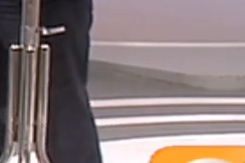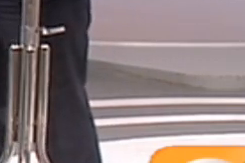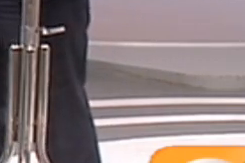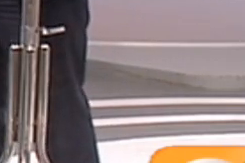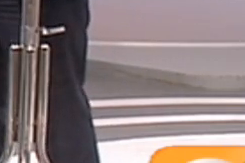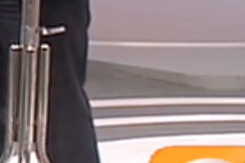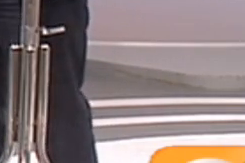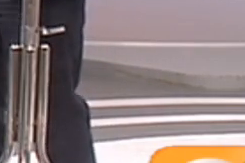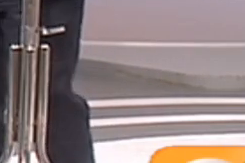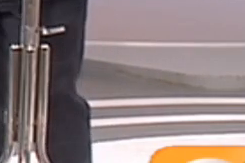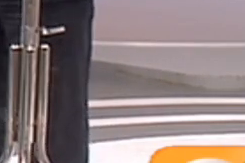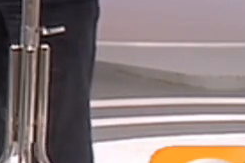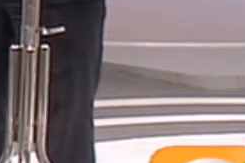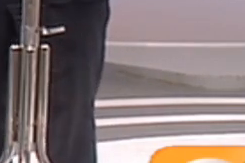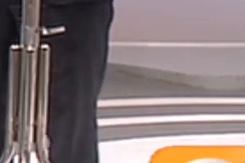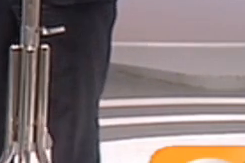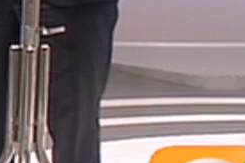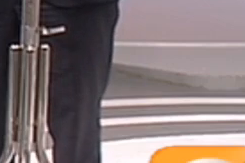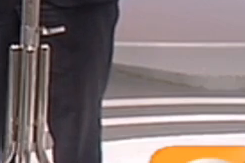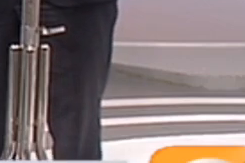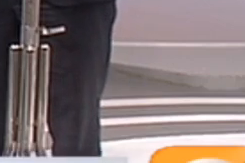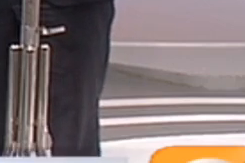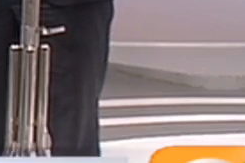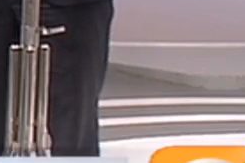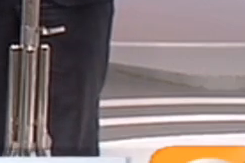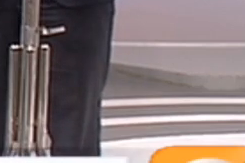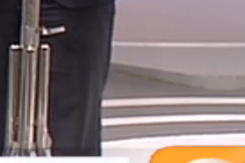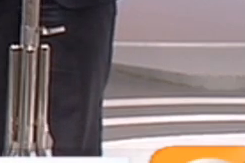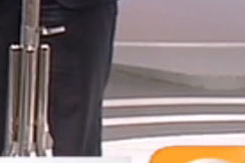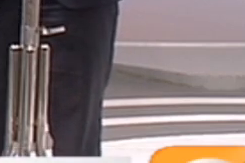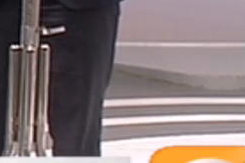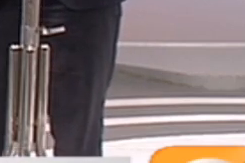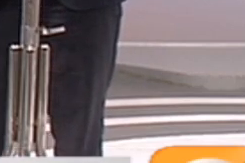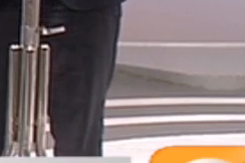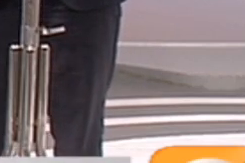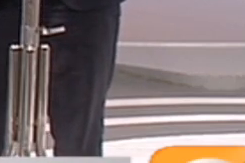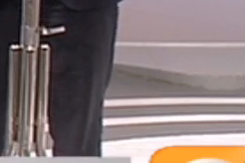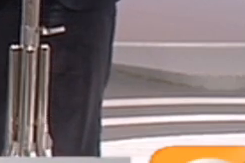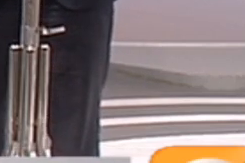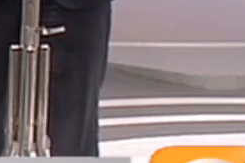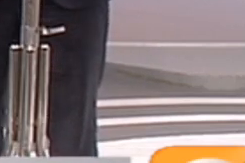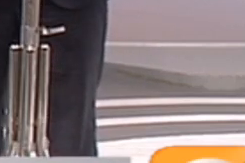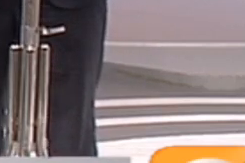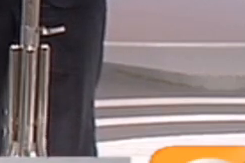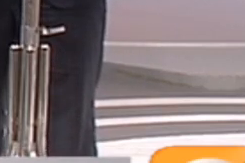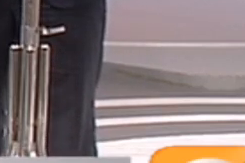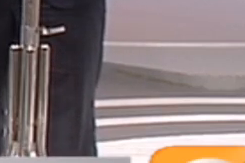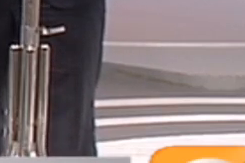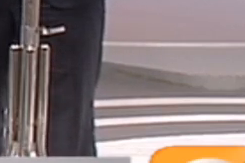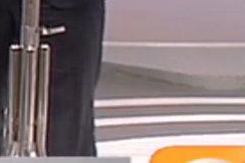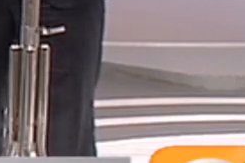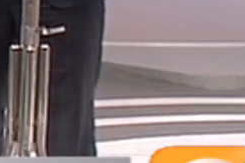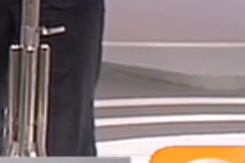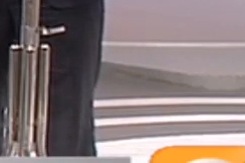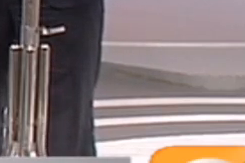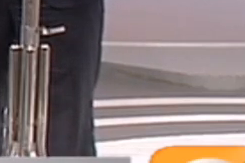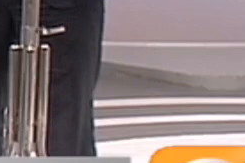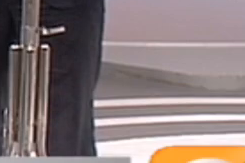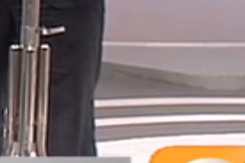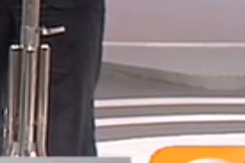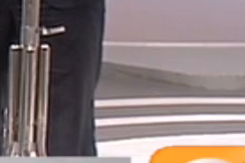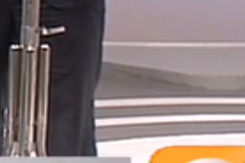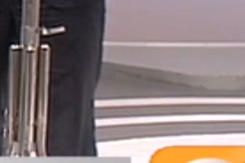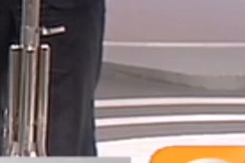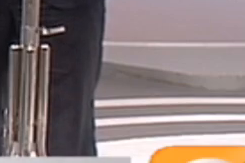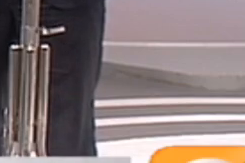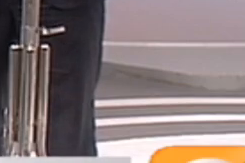to do with this. Now, the Pharmacy and Poisons Board stumbled on, get this, banned family planning drugs, which they say have rendered